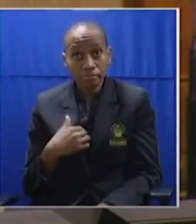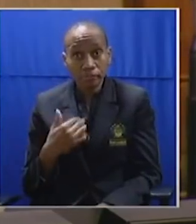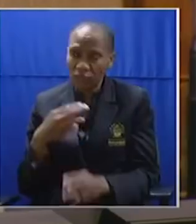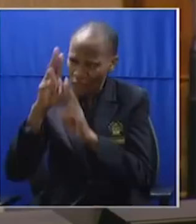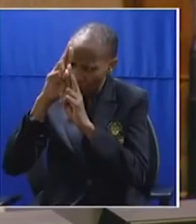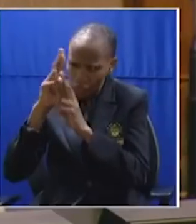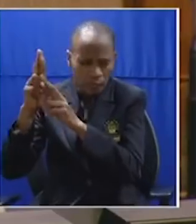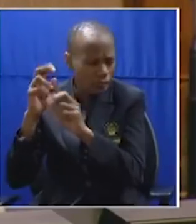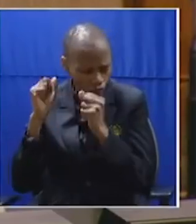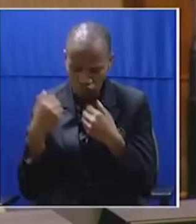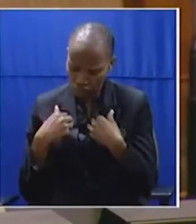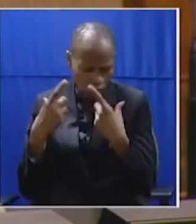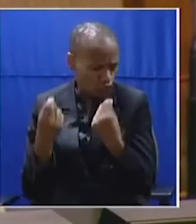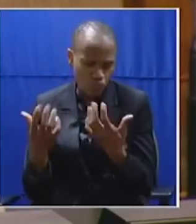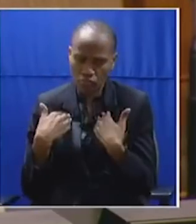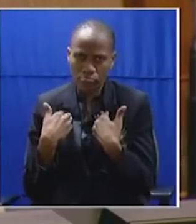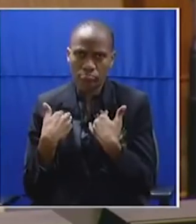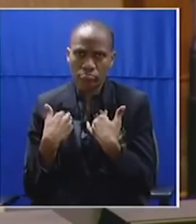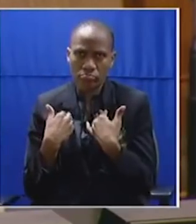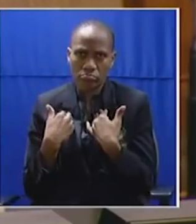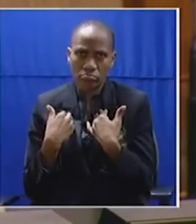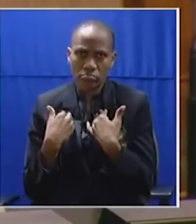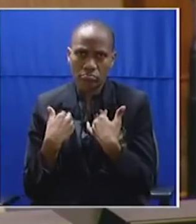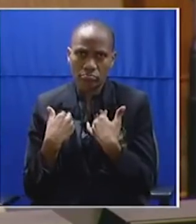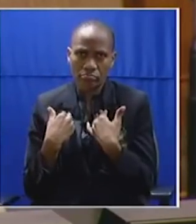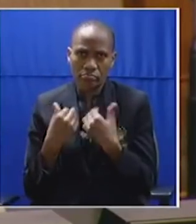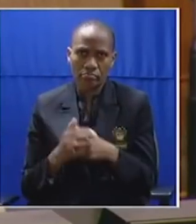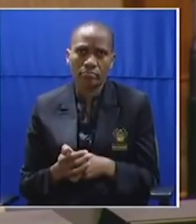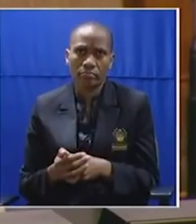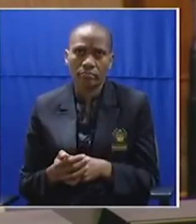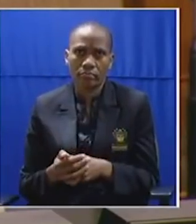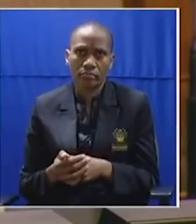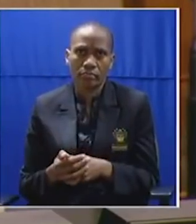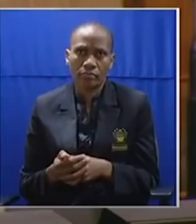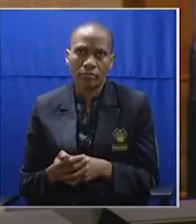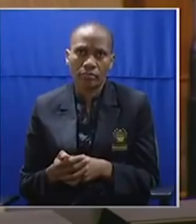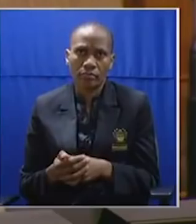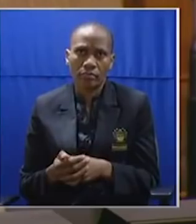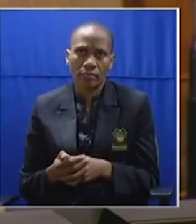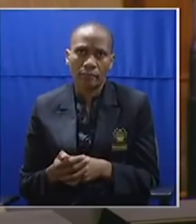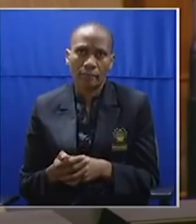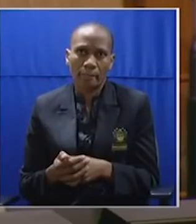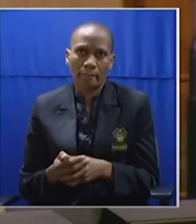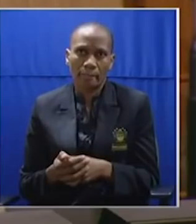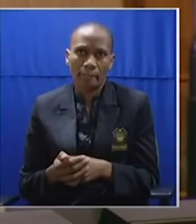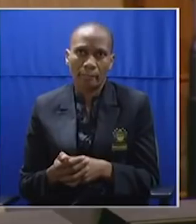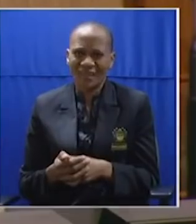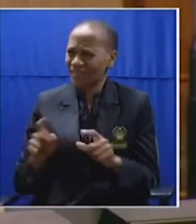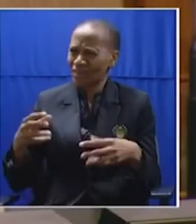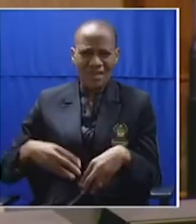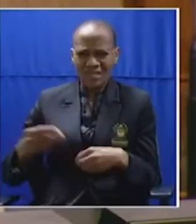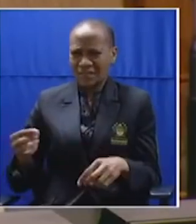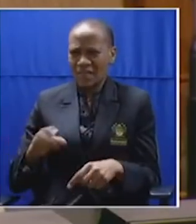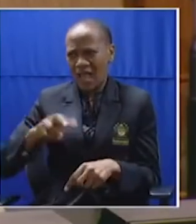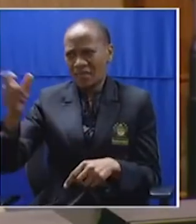respect your ruling. Yes. But I think we cannot allow in this house for someone to say white can't speak in this house.